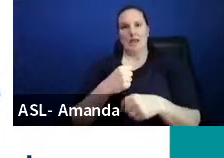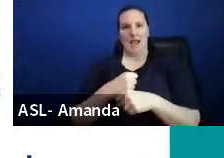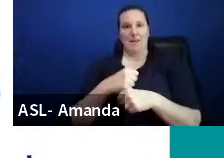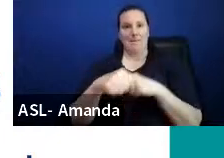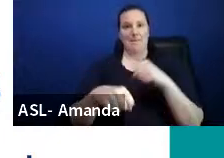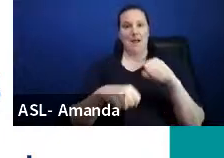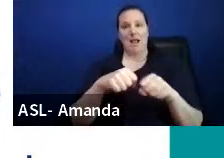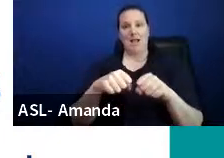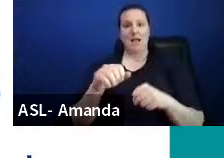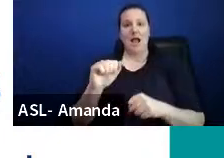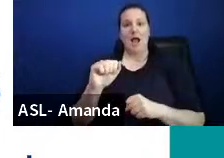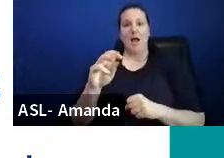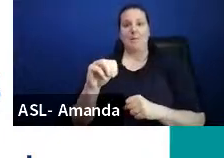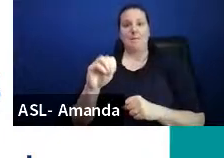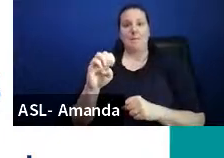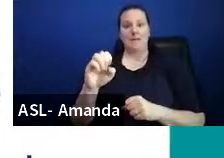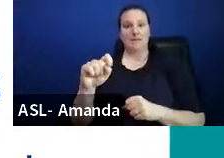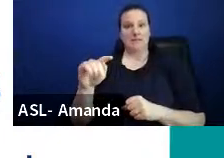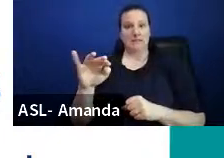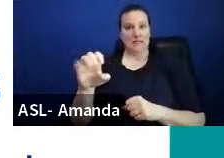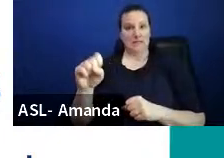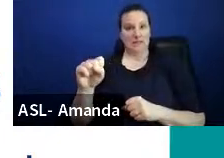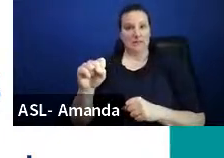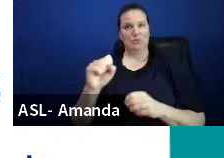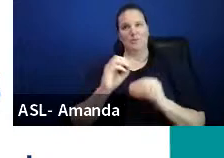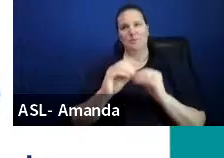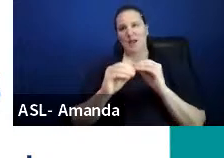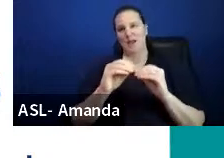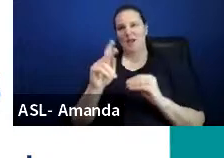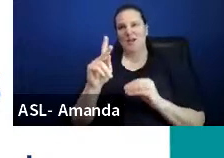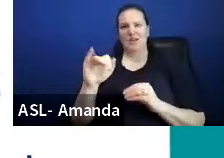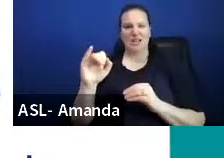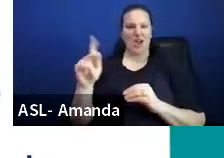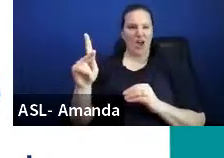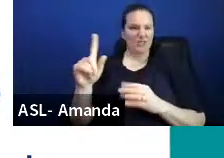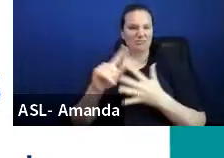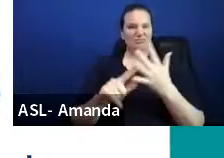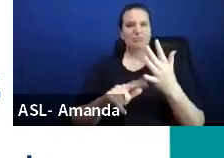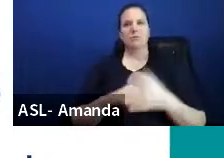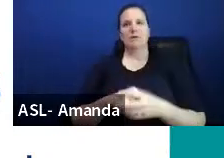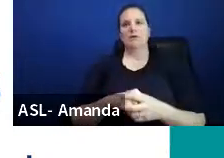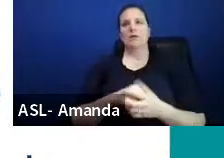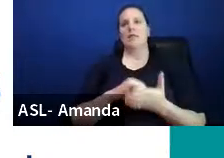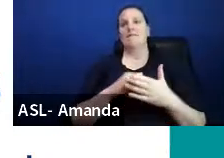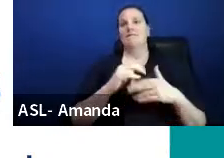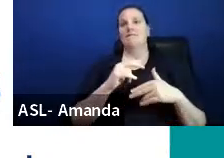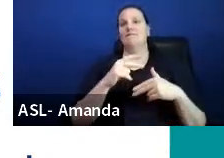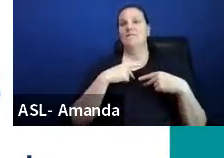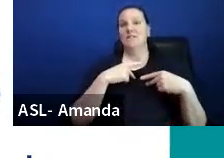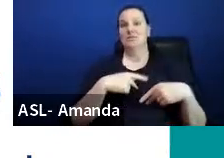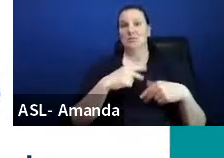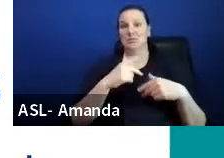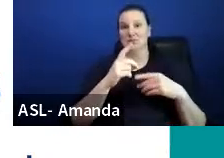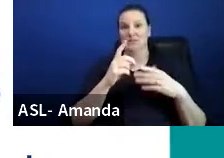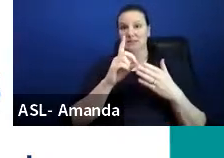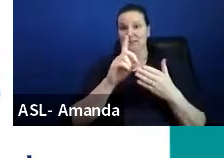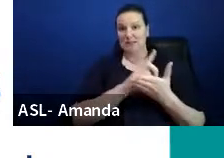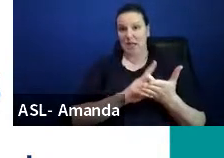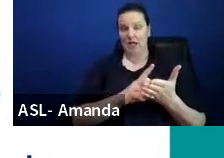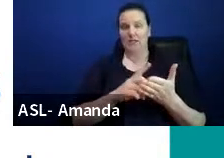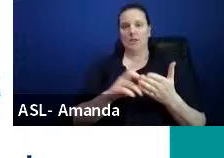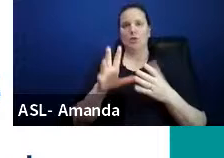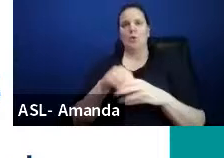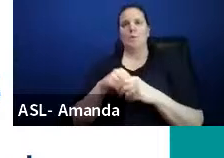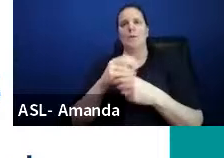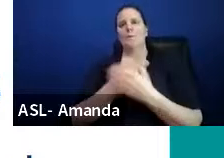like repair kiosks, etc. Under physical design, what was moved forward was incorporate both